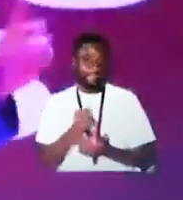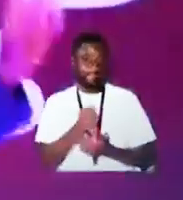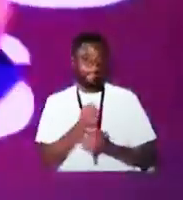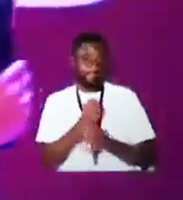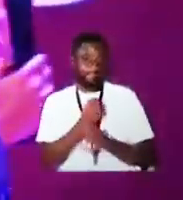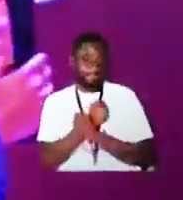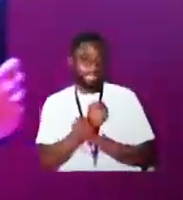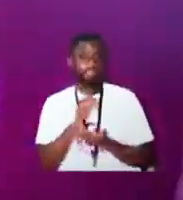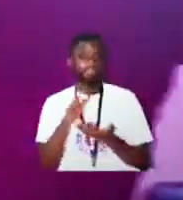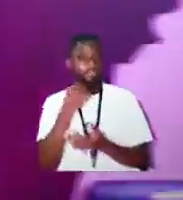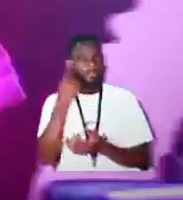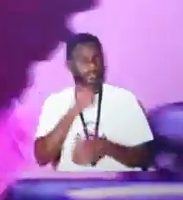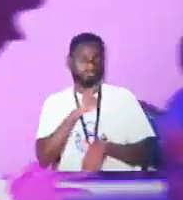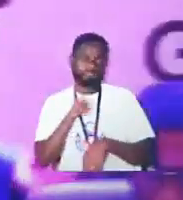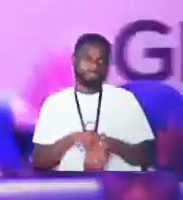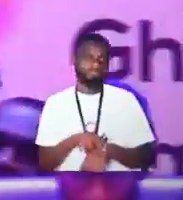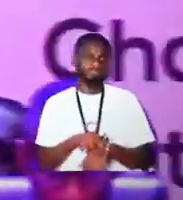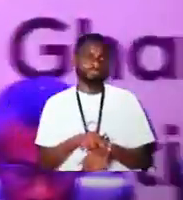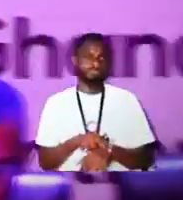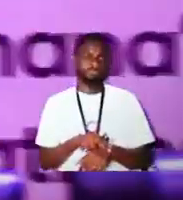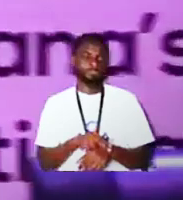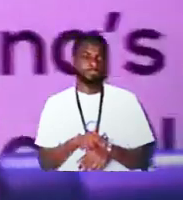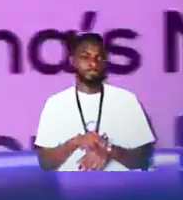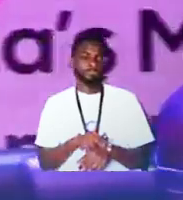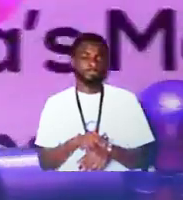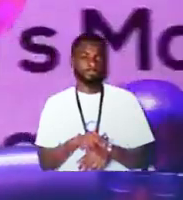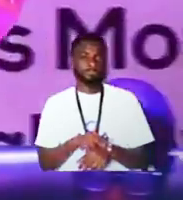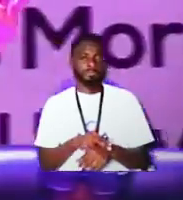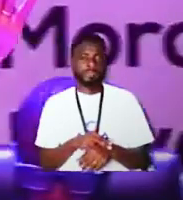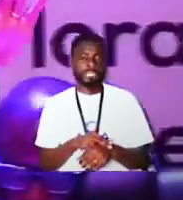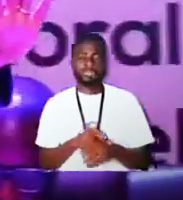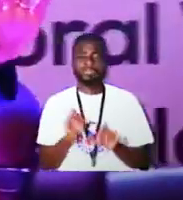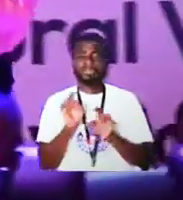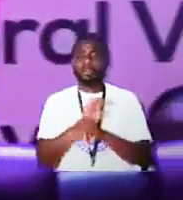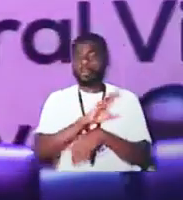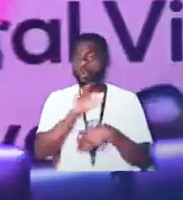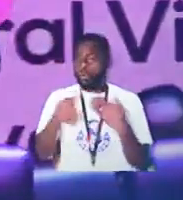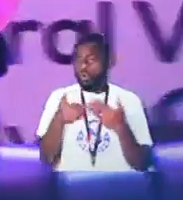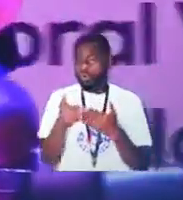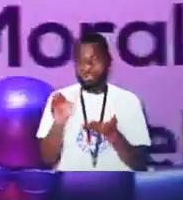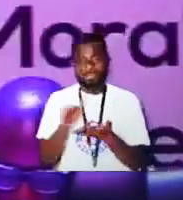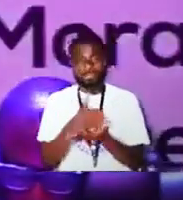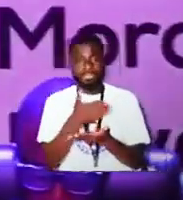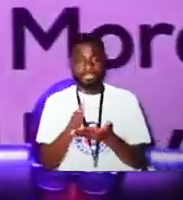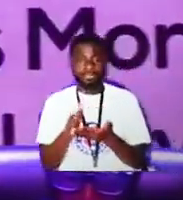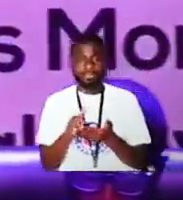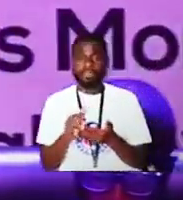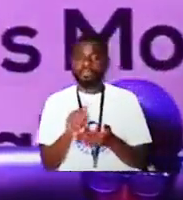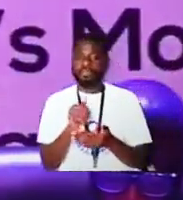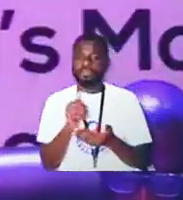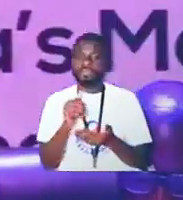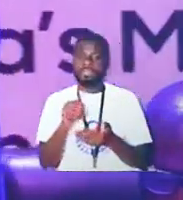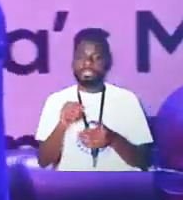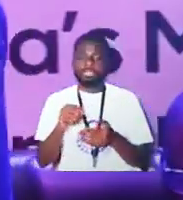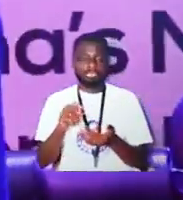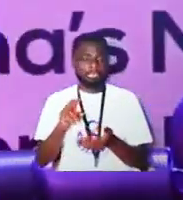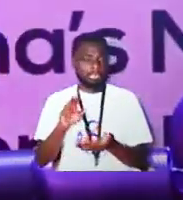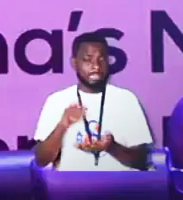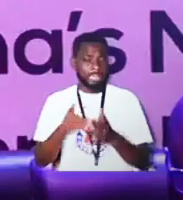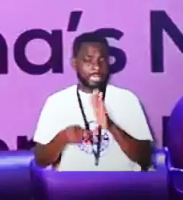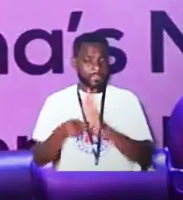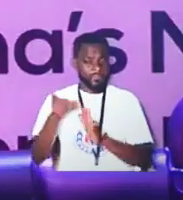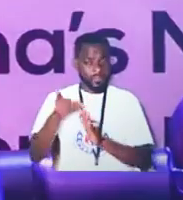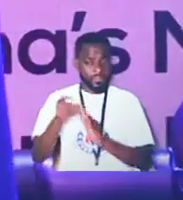none of our patriotic songs actually place the onus of the development of our land